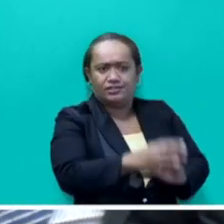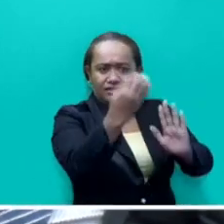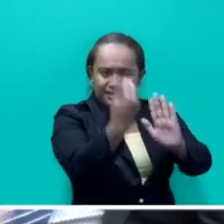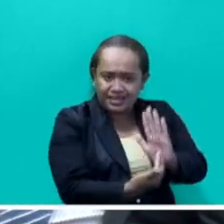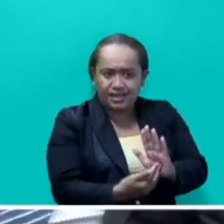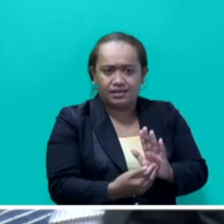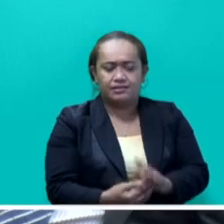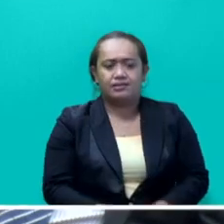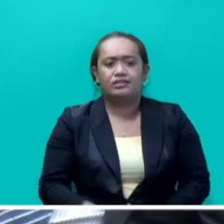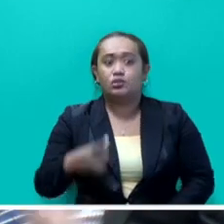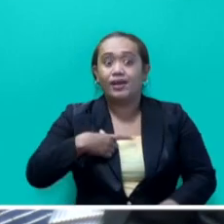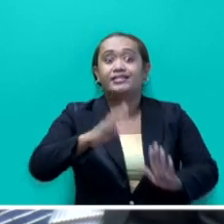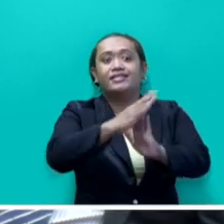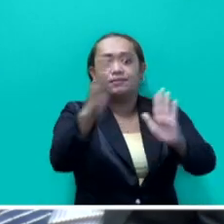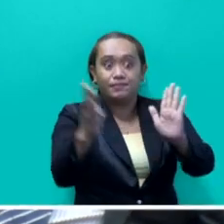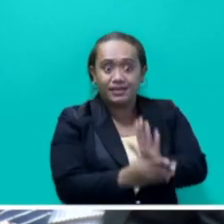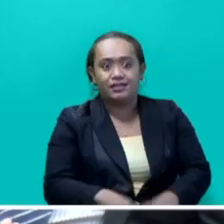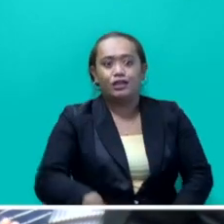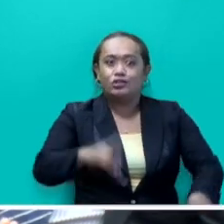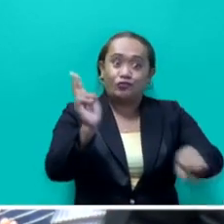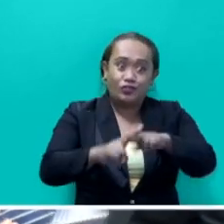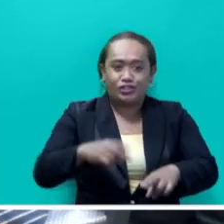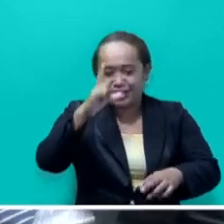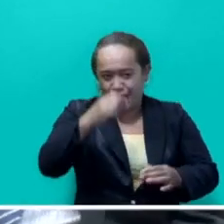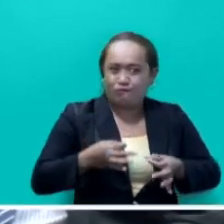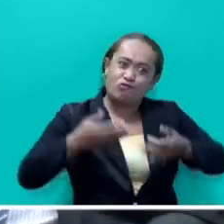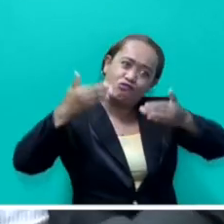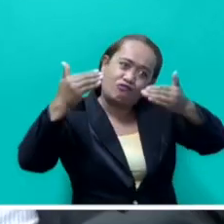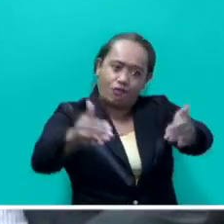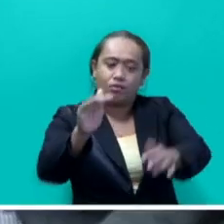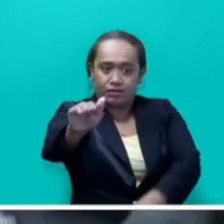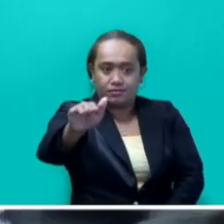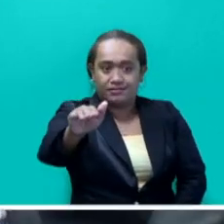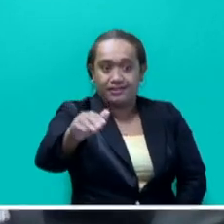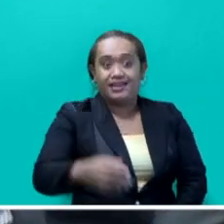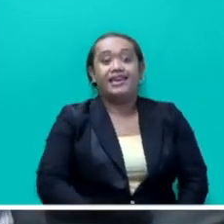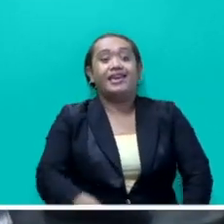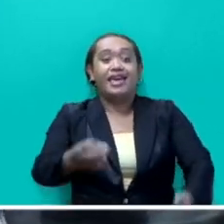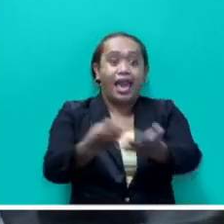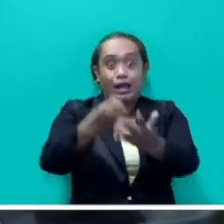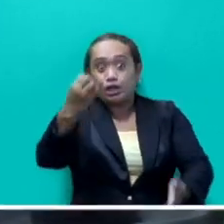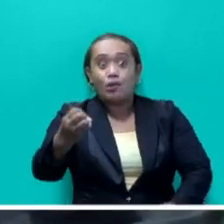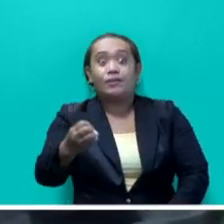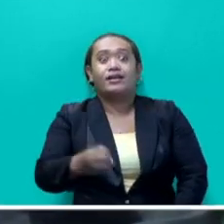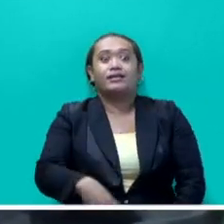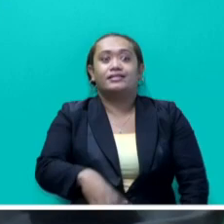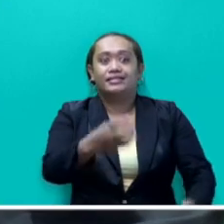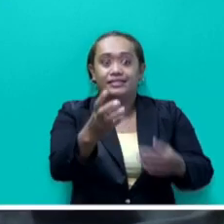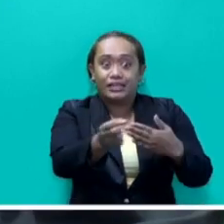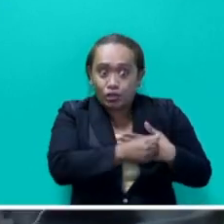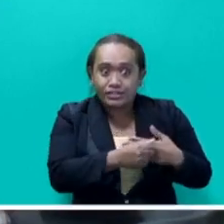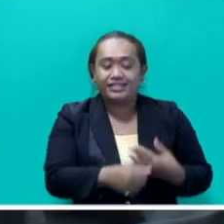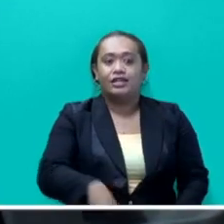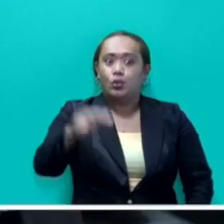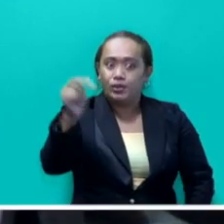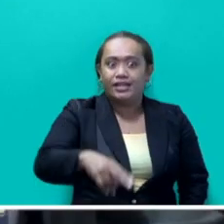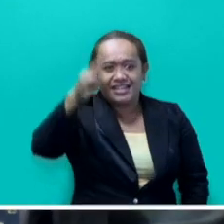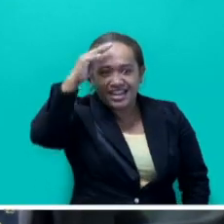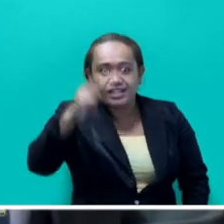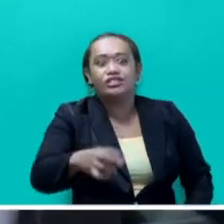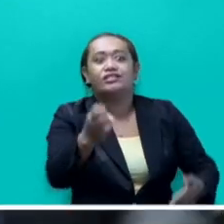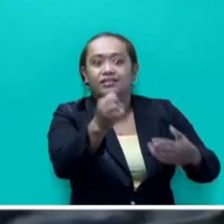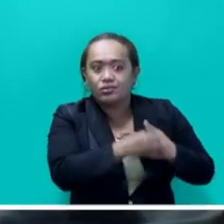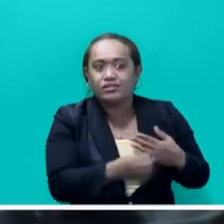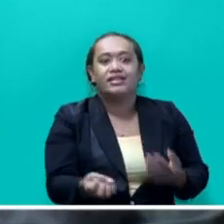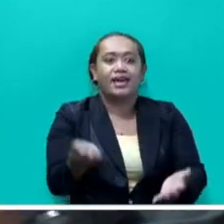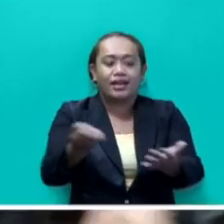bill so that Fiji can move forward. We need economic security for national security. We also need national security for economic